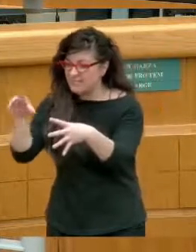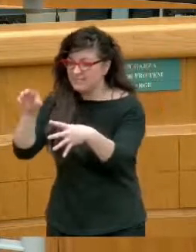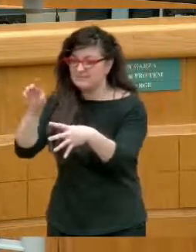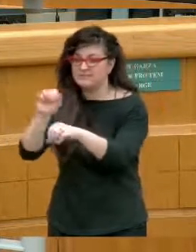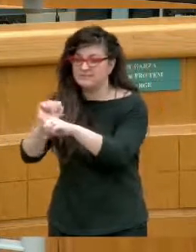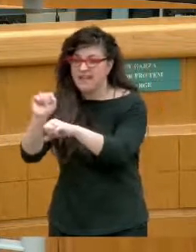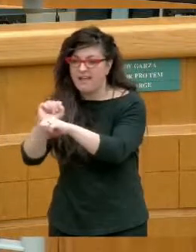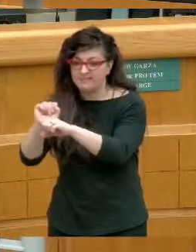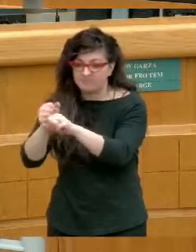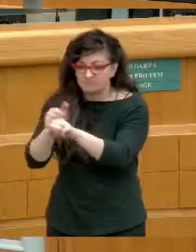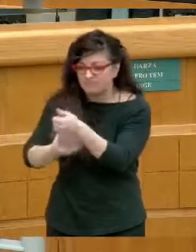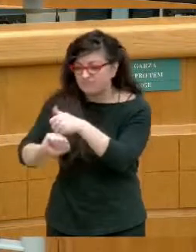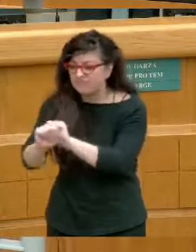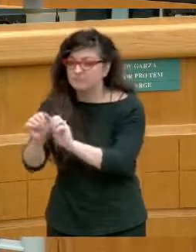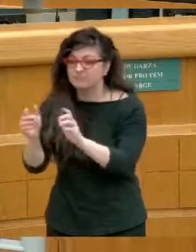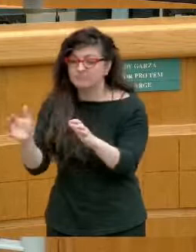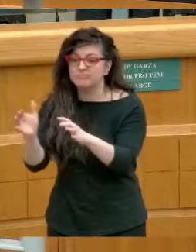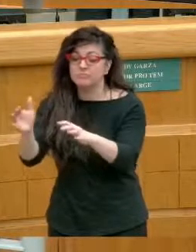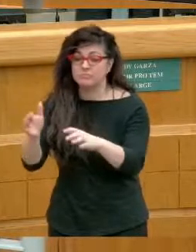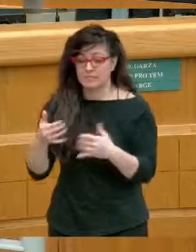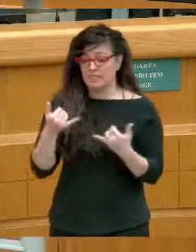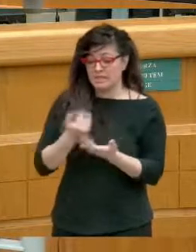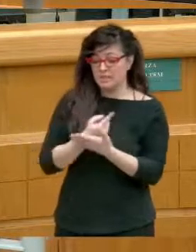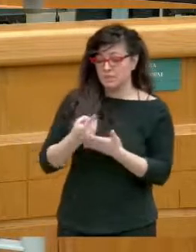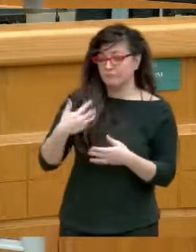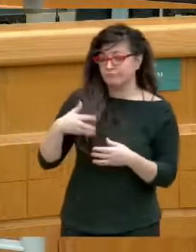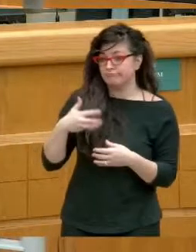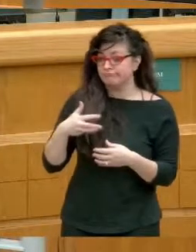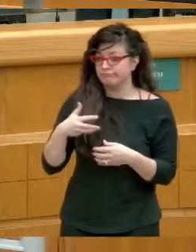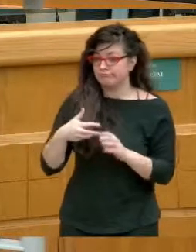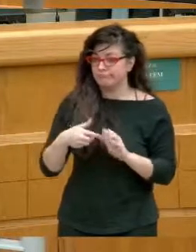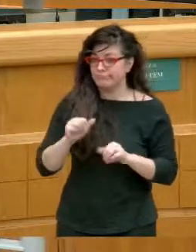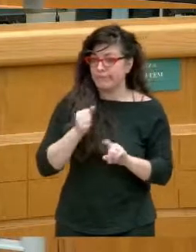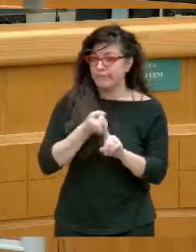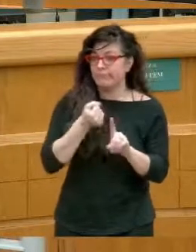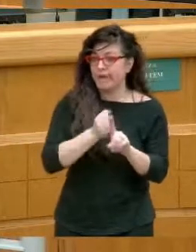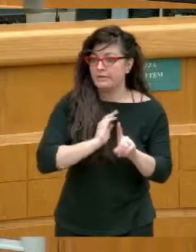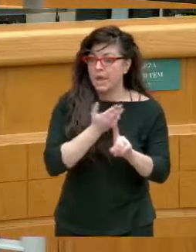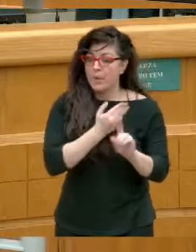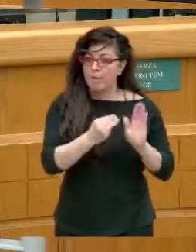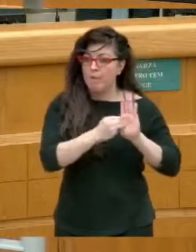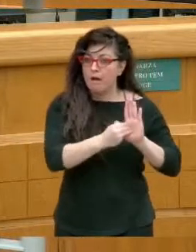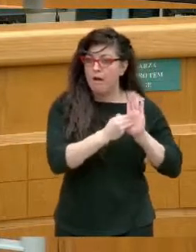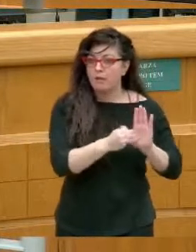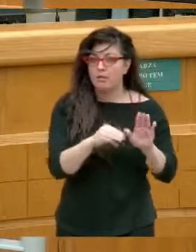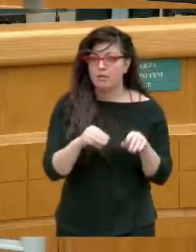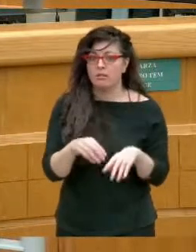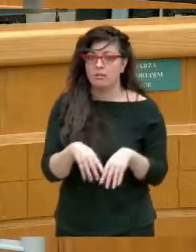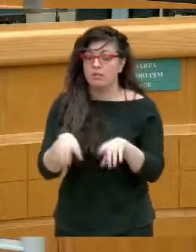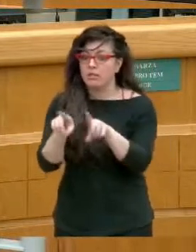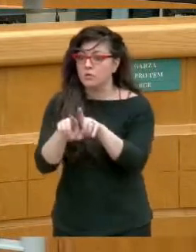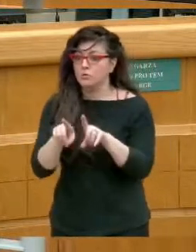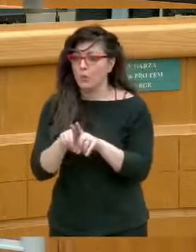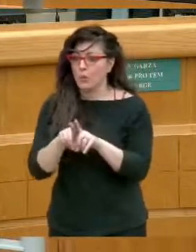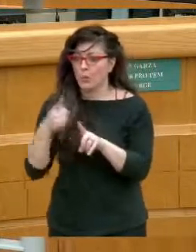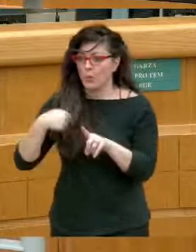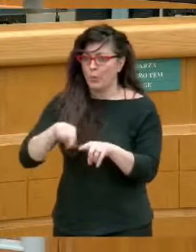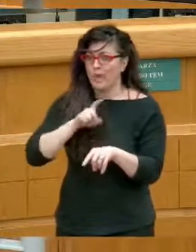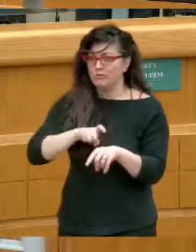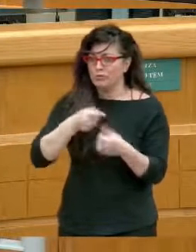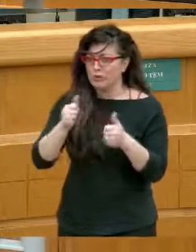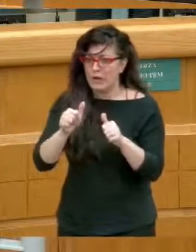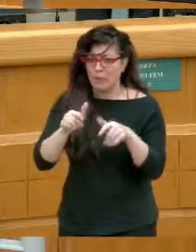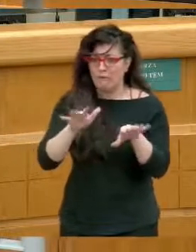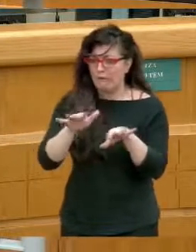involved with the COVID-19 response, and for us also scrambling to determine how to explain